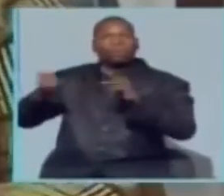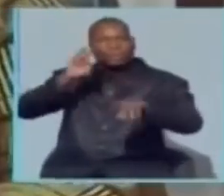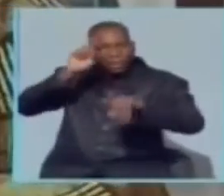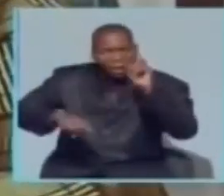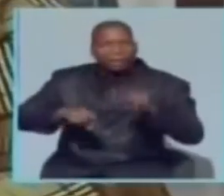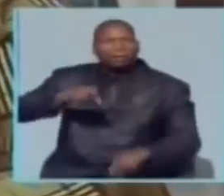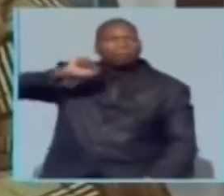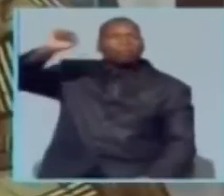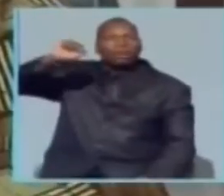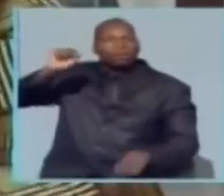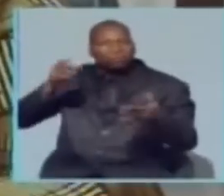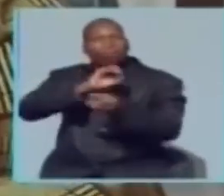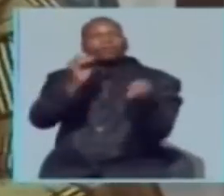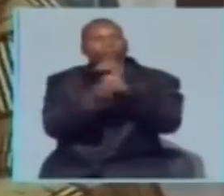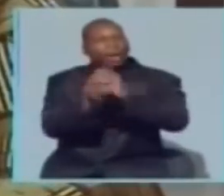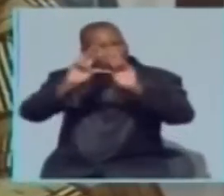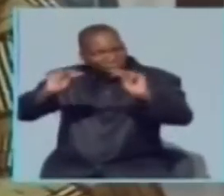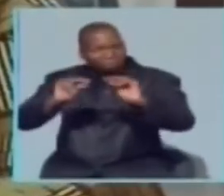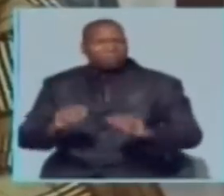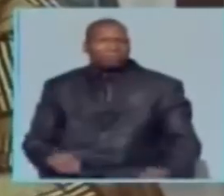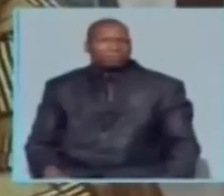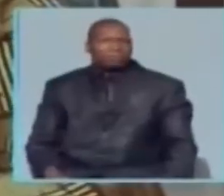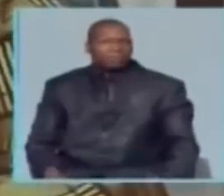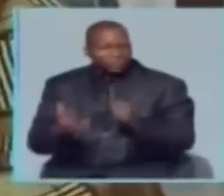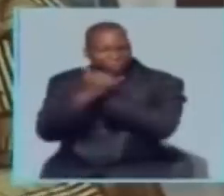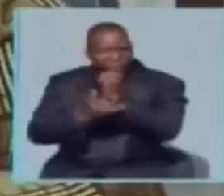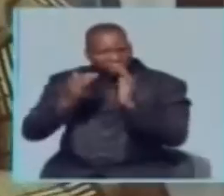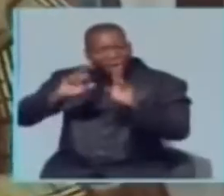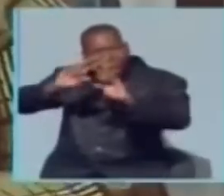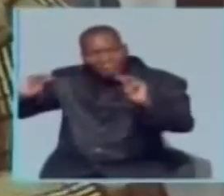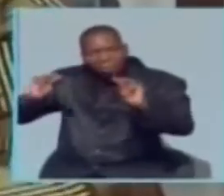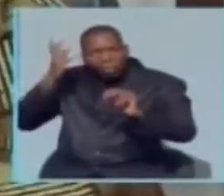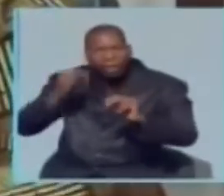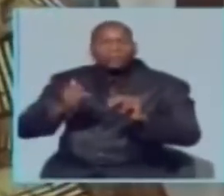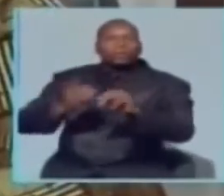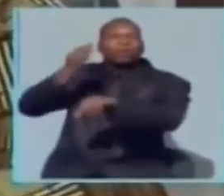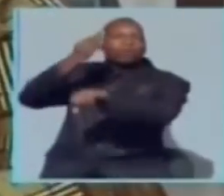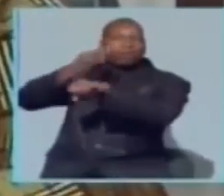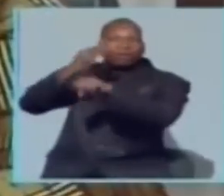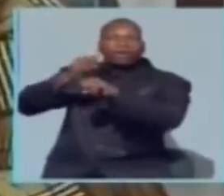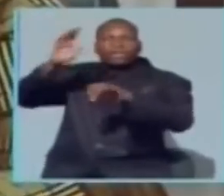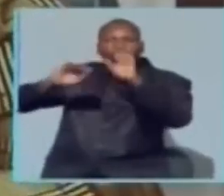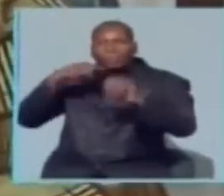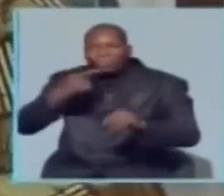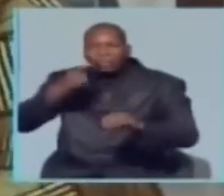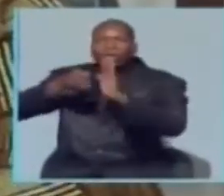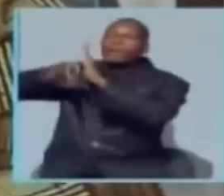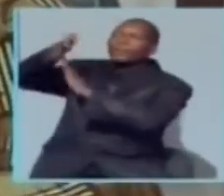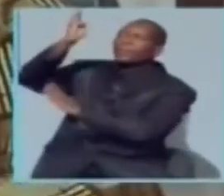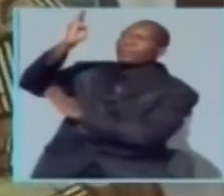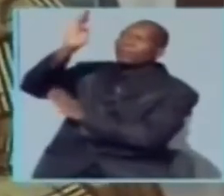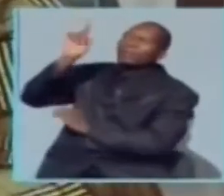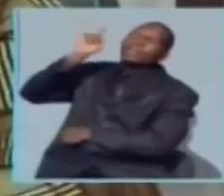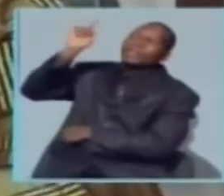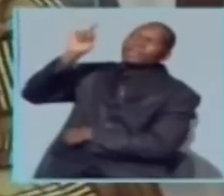not the opposition, and not any citizens, because rain is a function of God. He's the one who knows